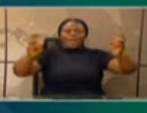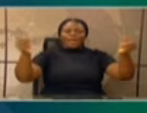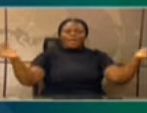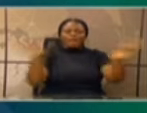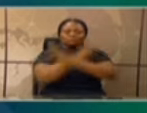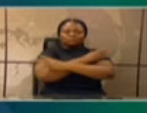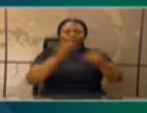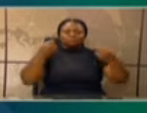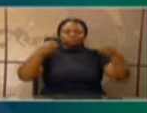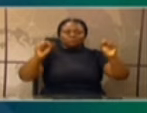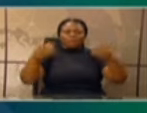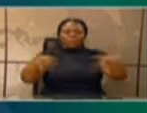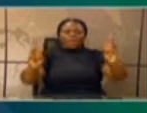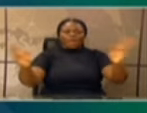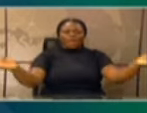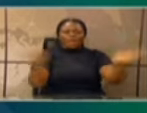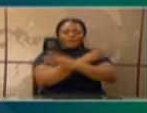constructed?